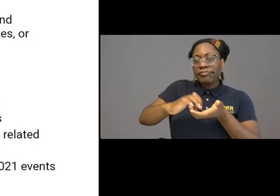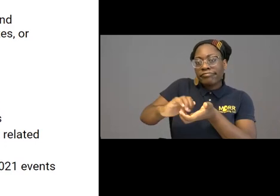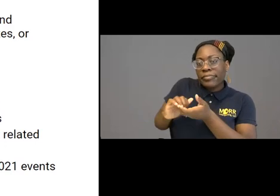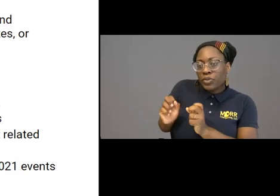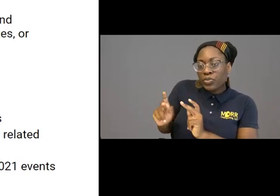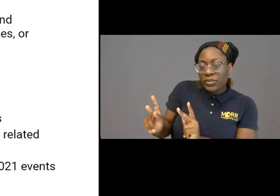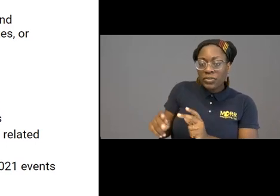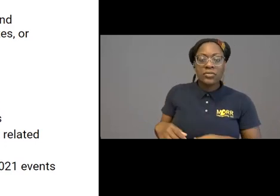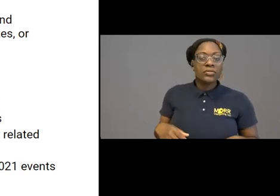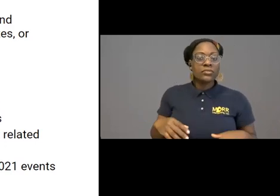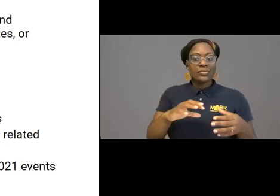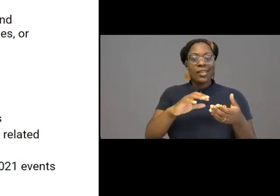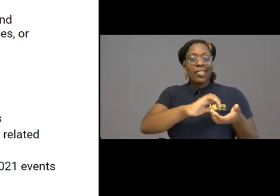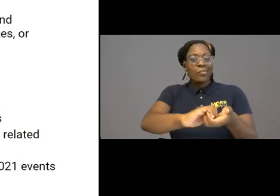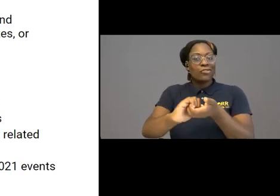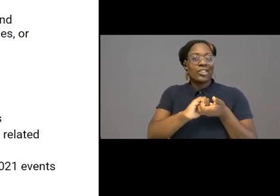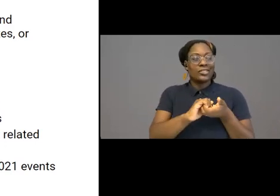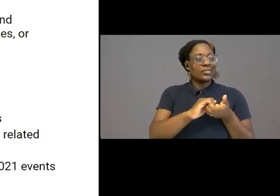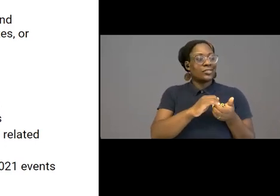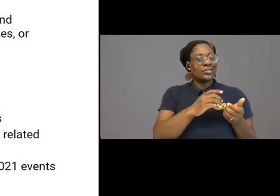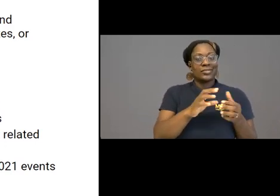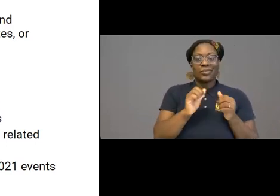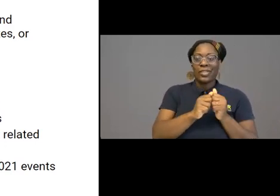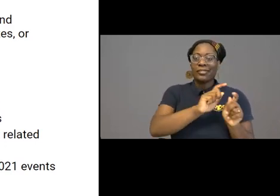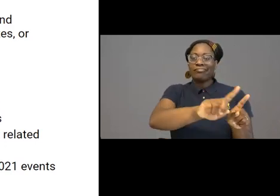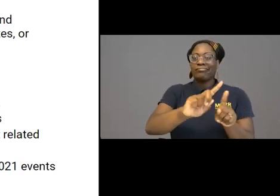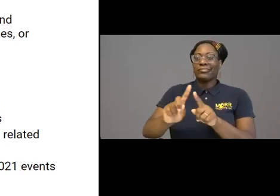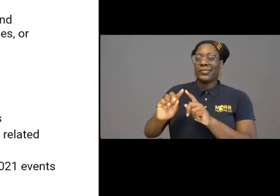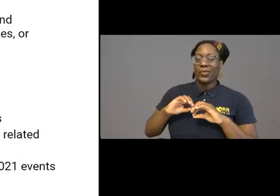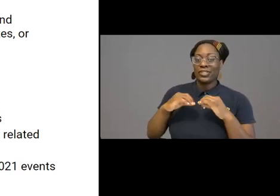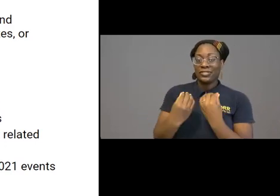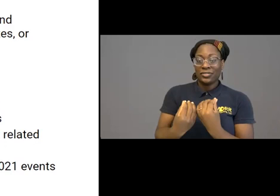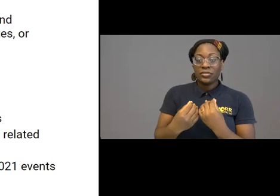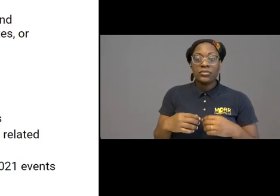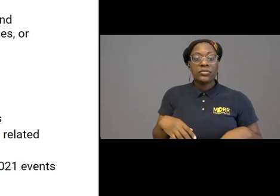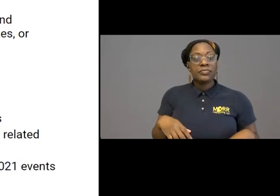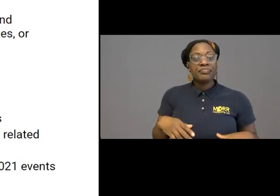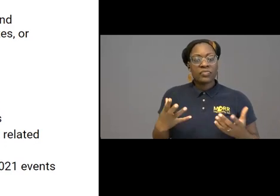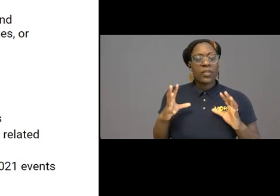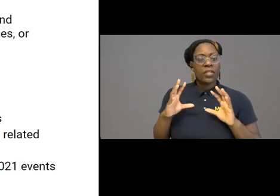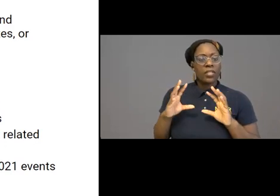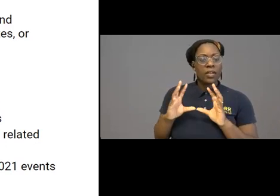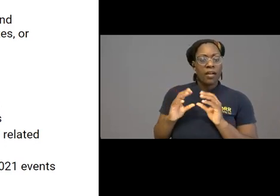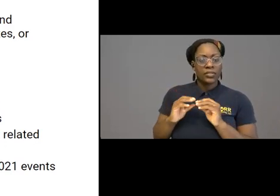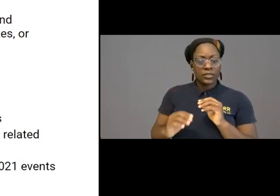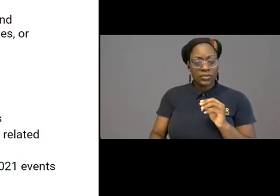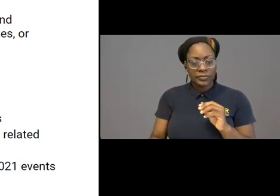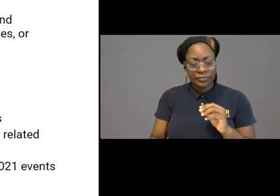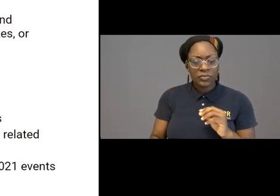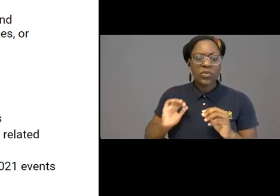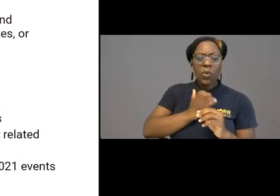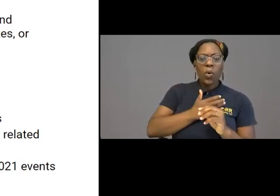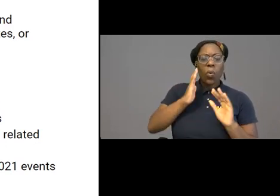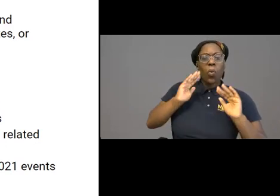association or organization, and when possible, act as a liaison between OWCA and that designated association.